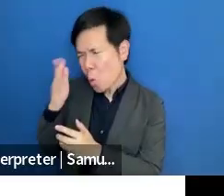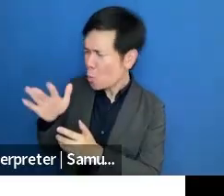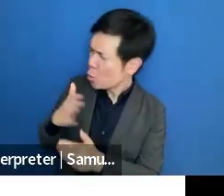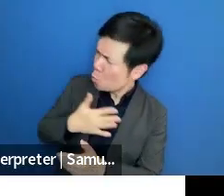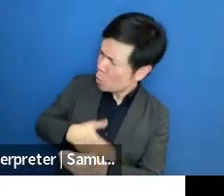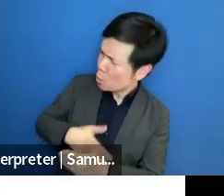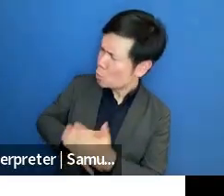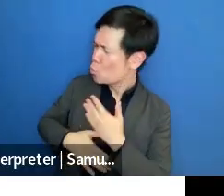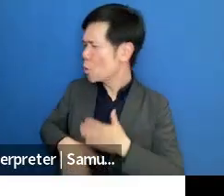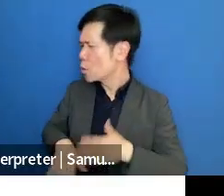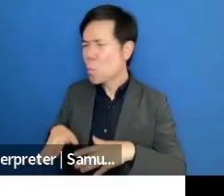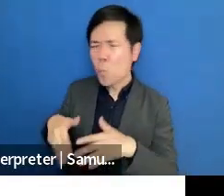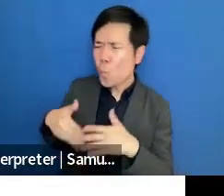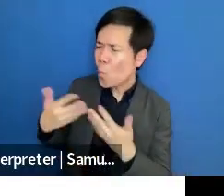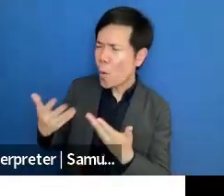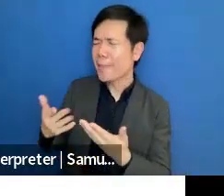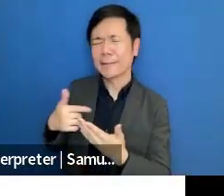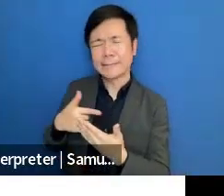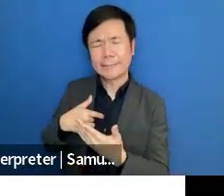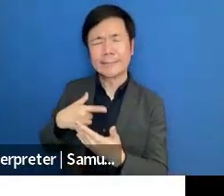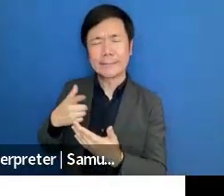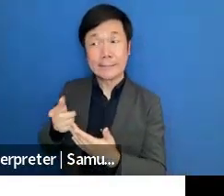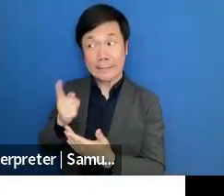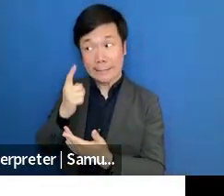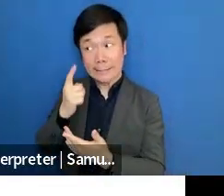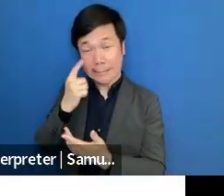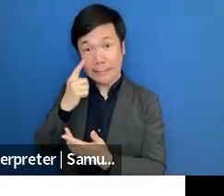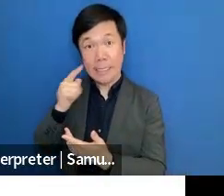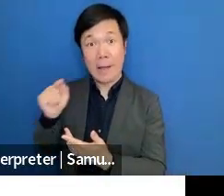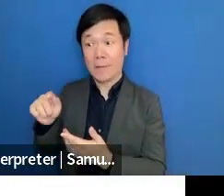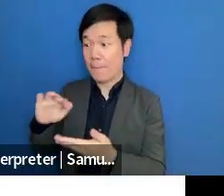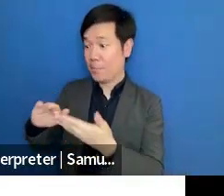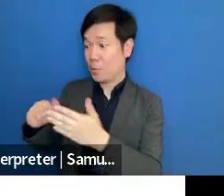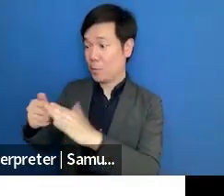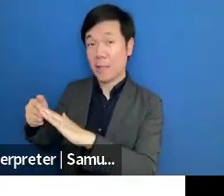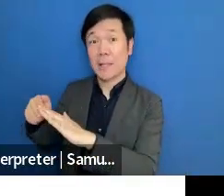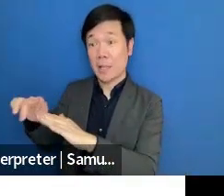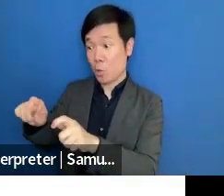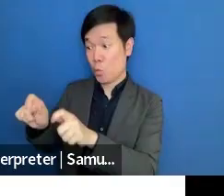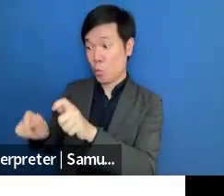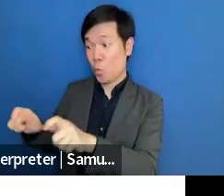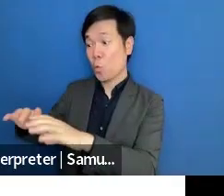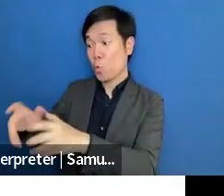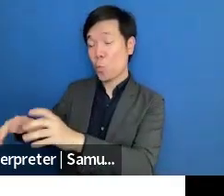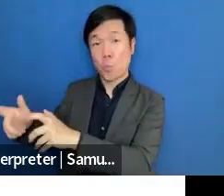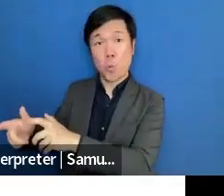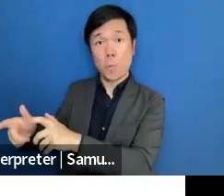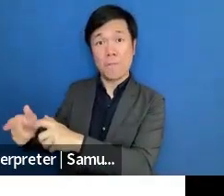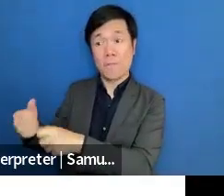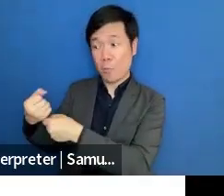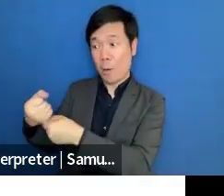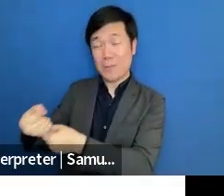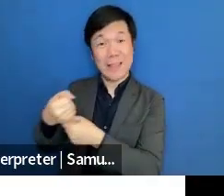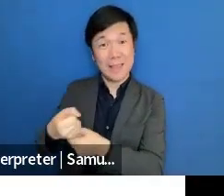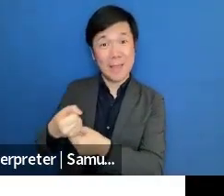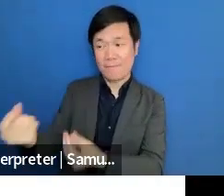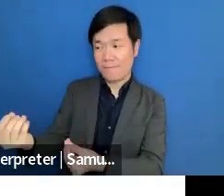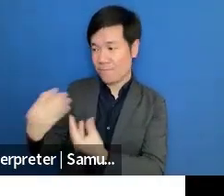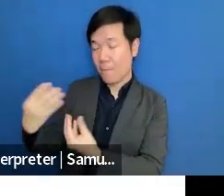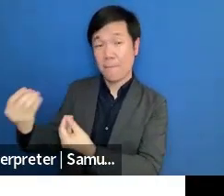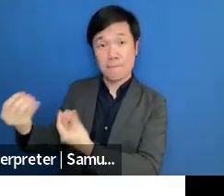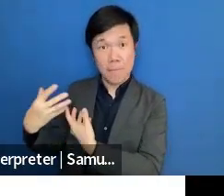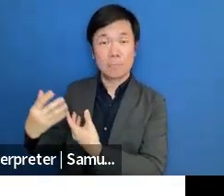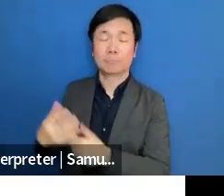especially using the civil society reference group approach, which we believe is strong for the Spotlight Initiative, because